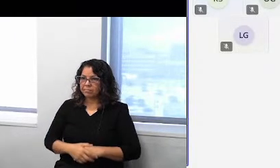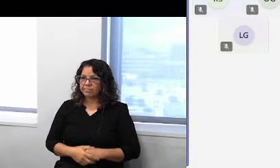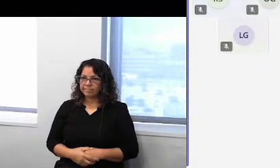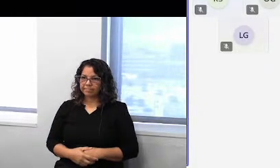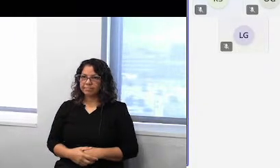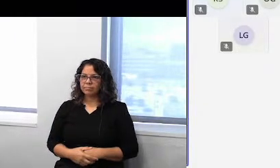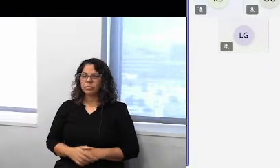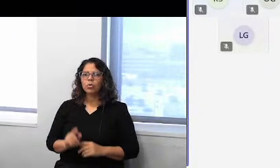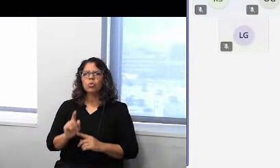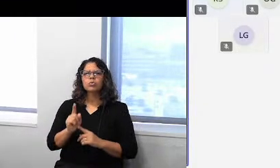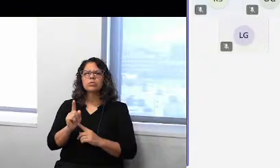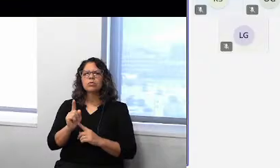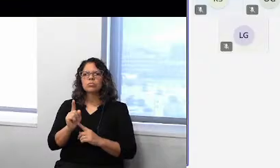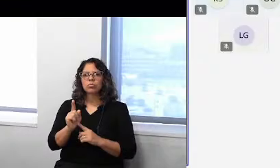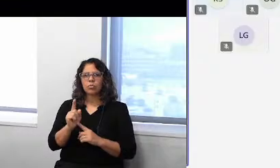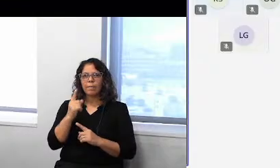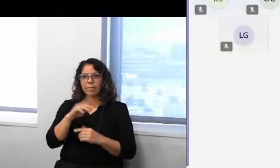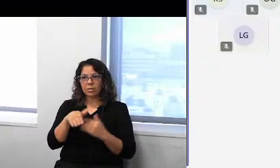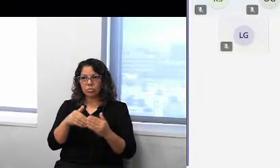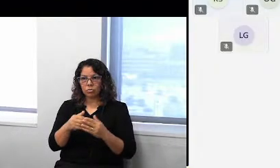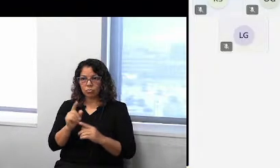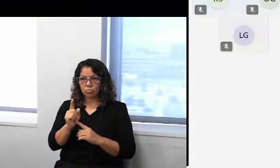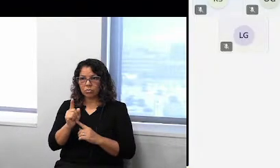second, everybody.